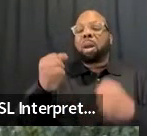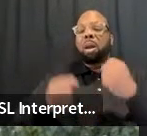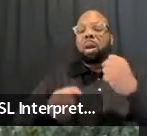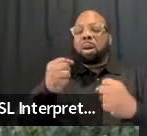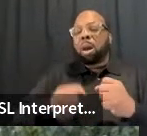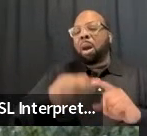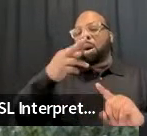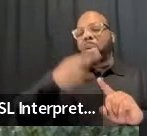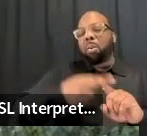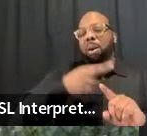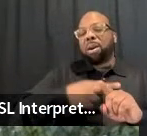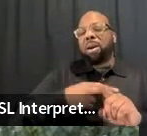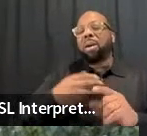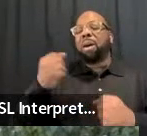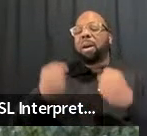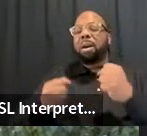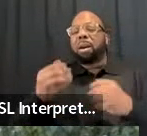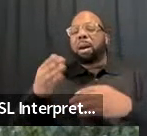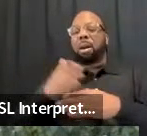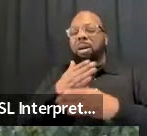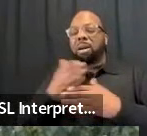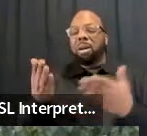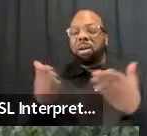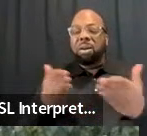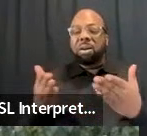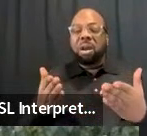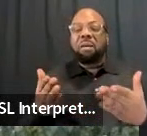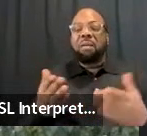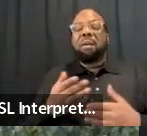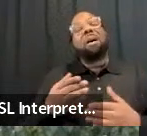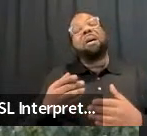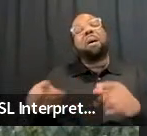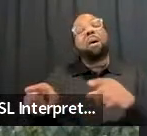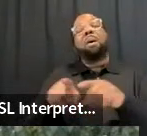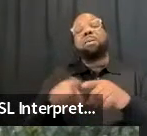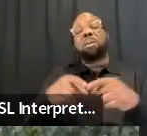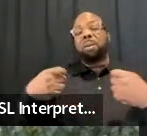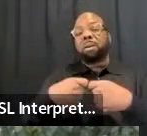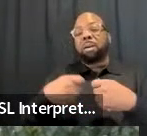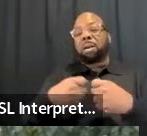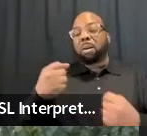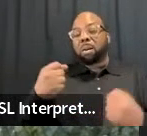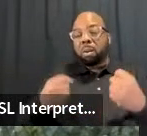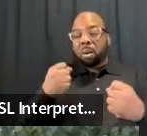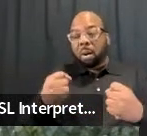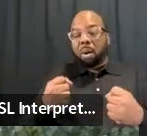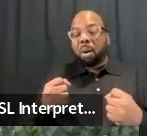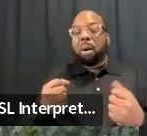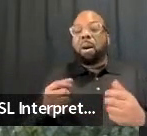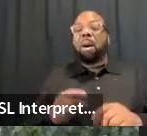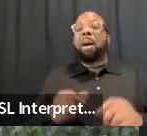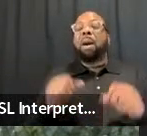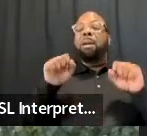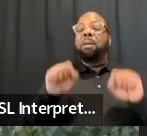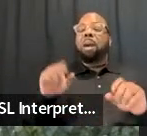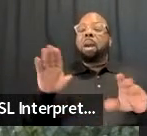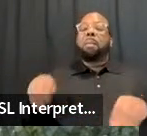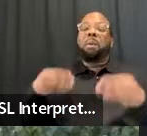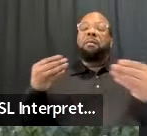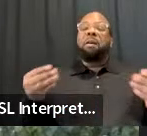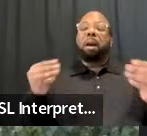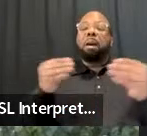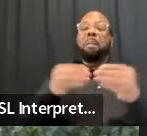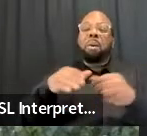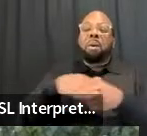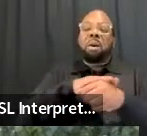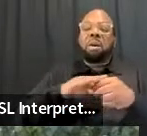to personal car ownership and more likely to be electrified. In addition, we can provide more locations for the